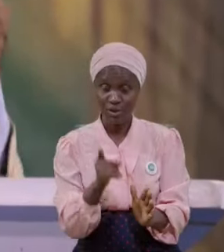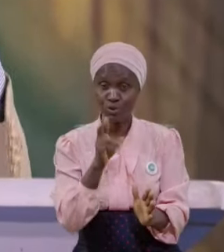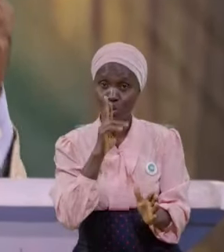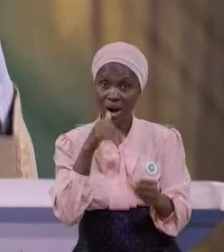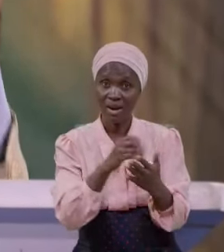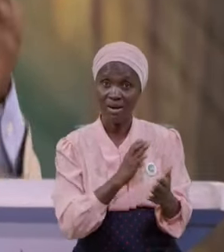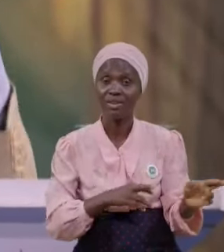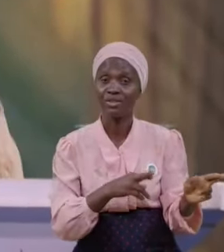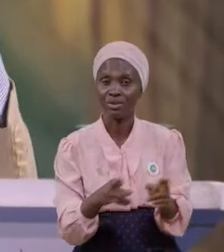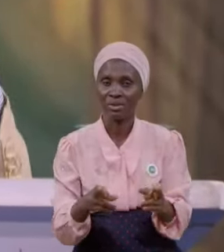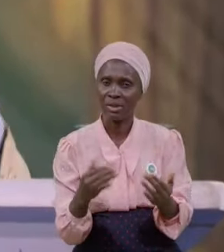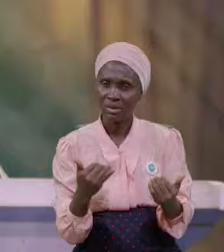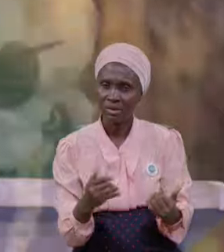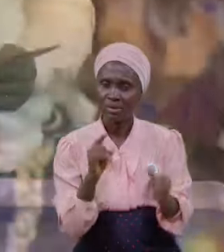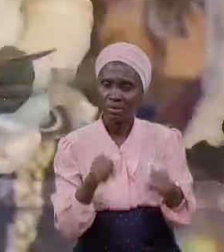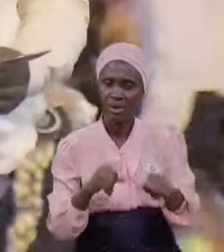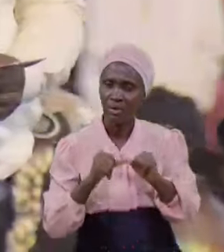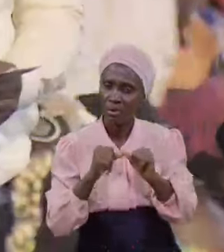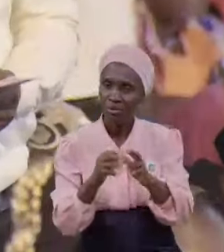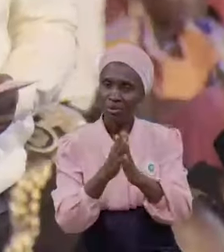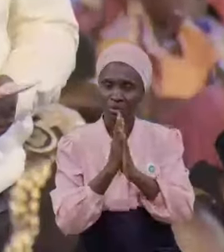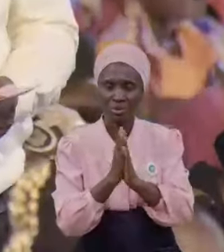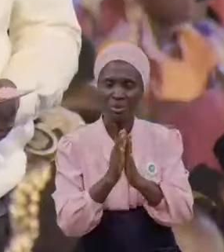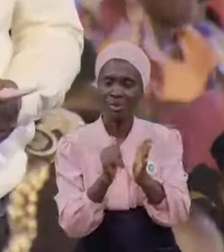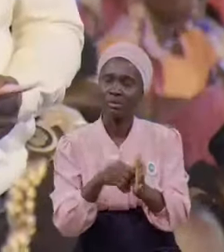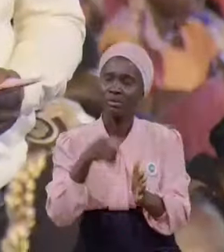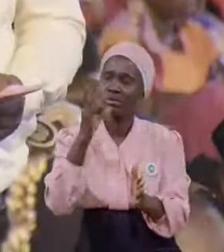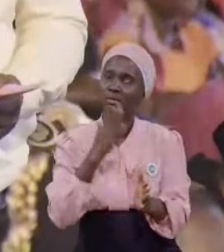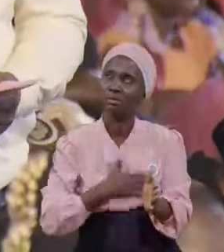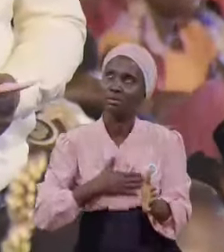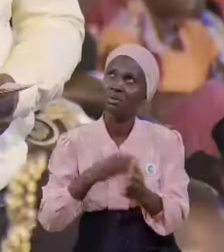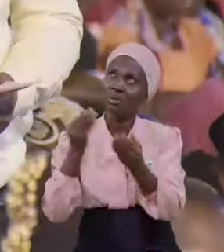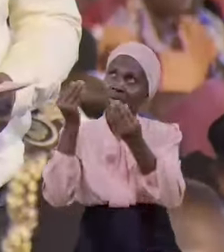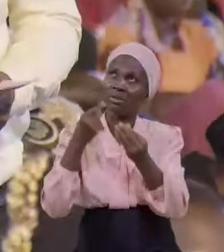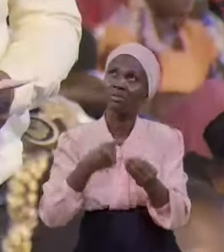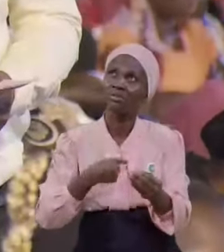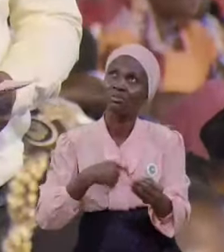a Christian till the rapture day.